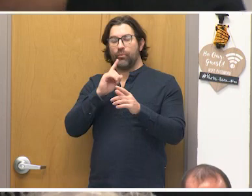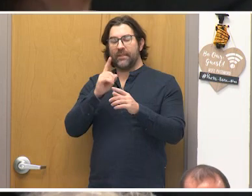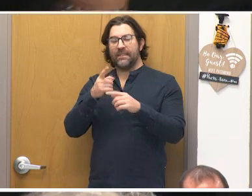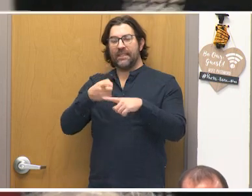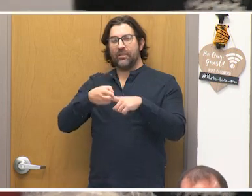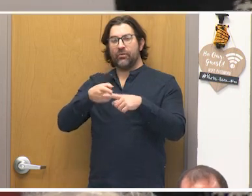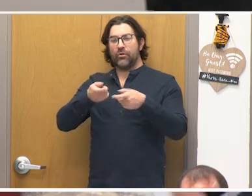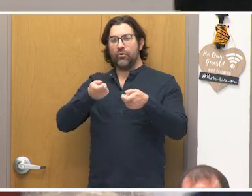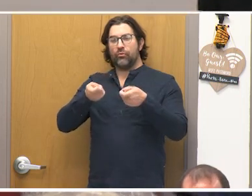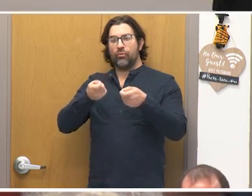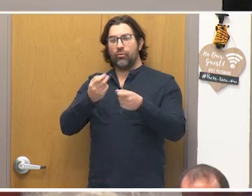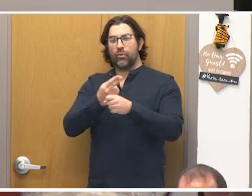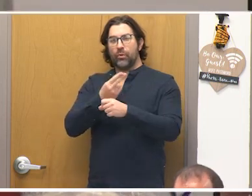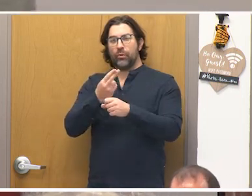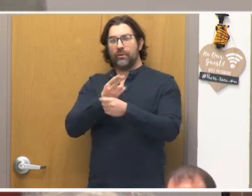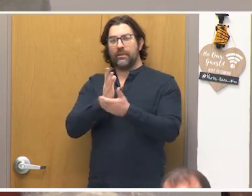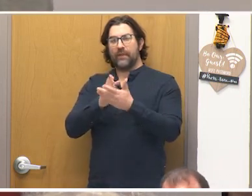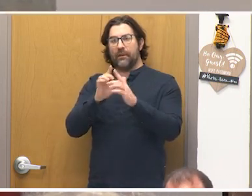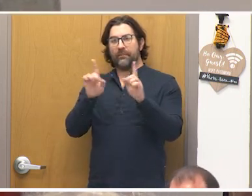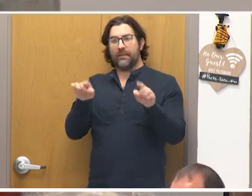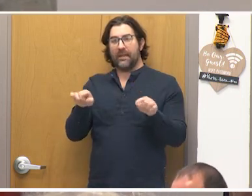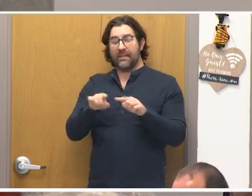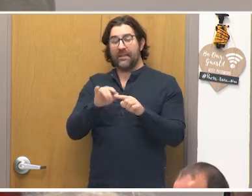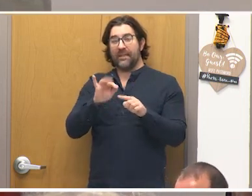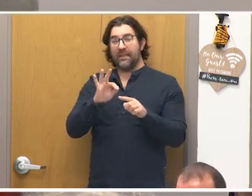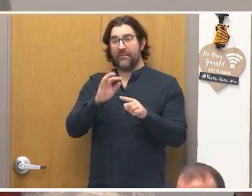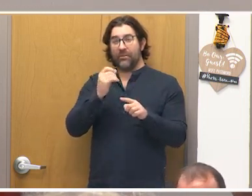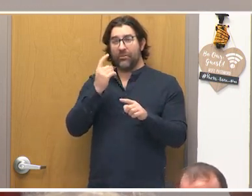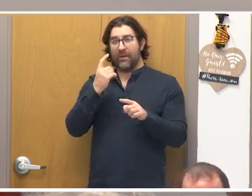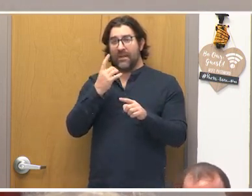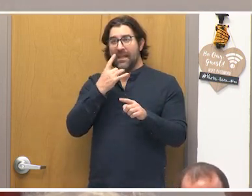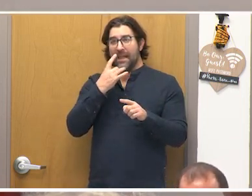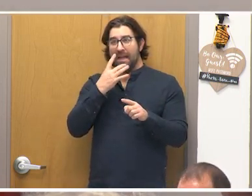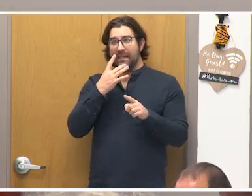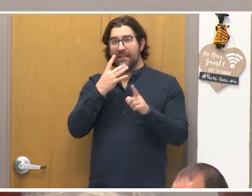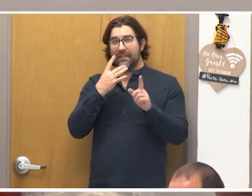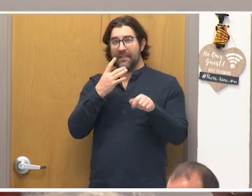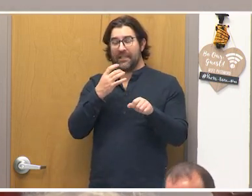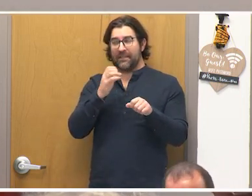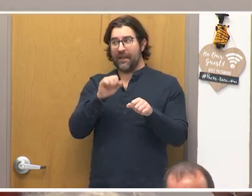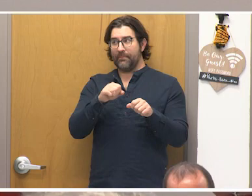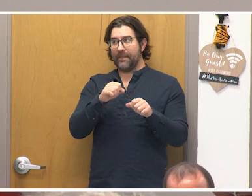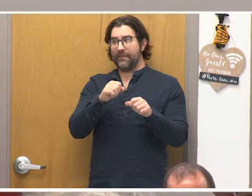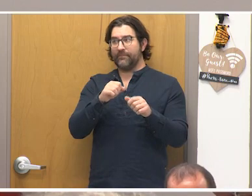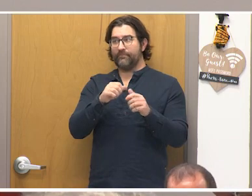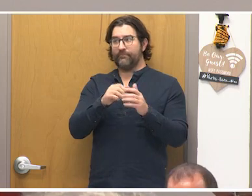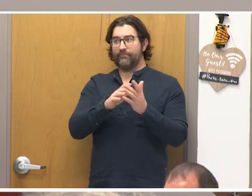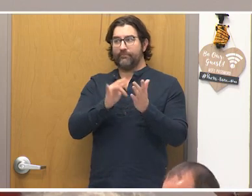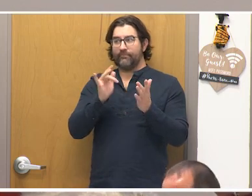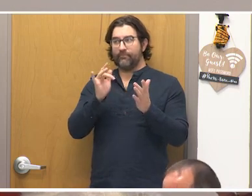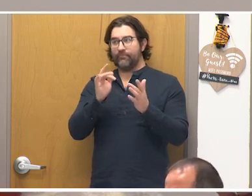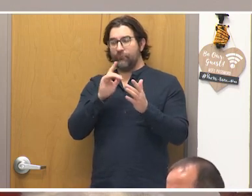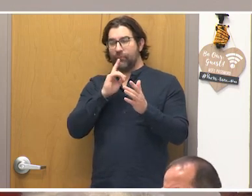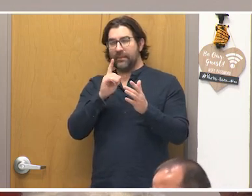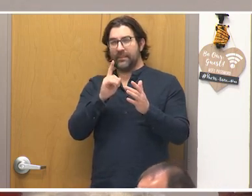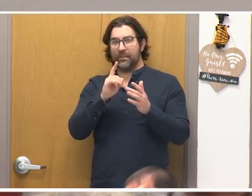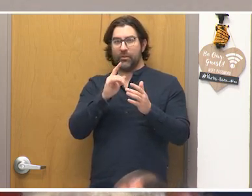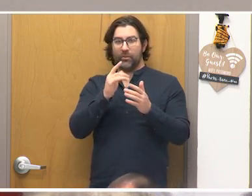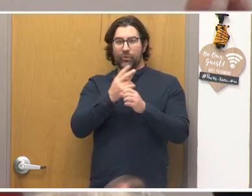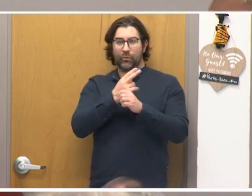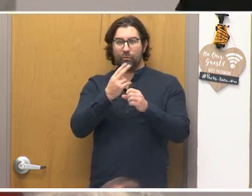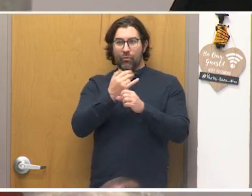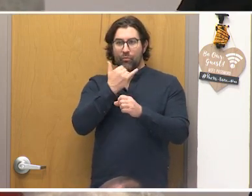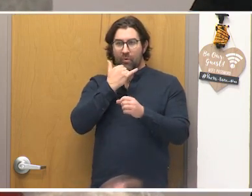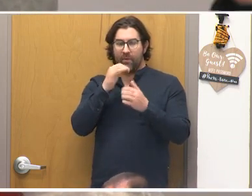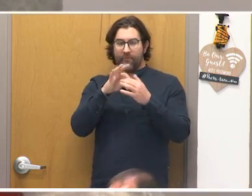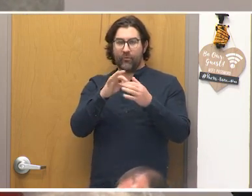When we ill-place traffic signals or stop signs, those can be abused and misused by drivers.